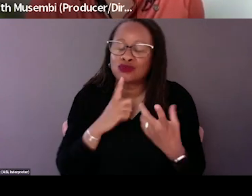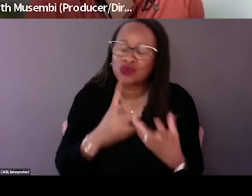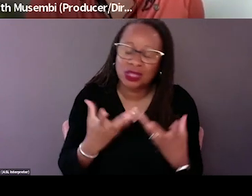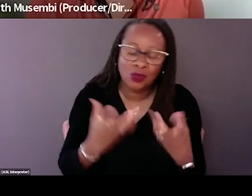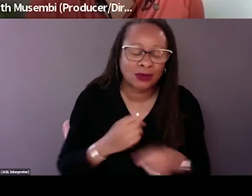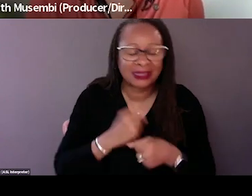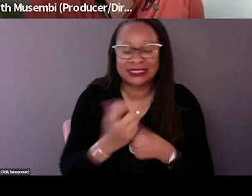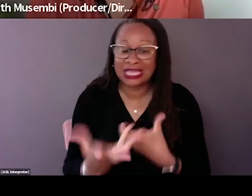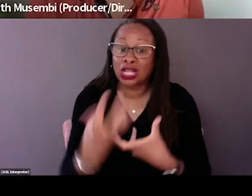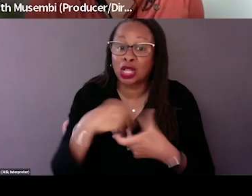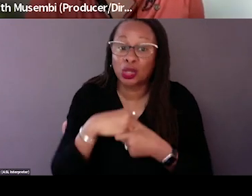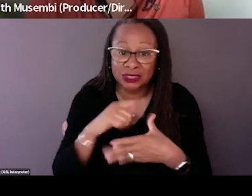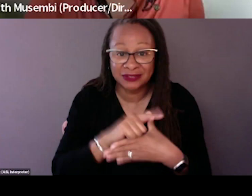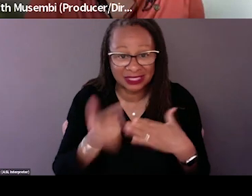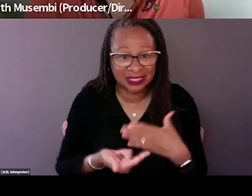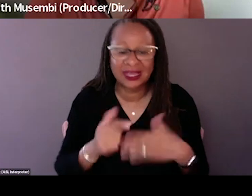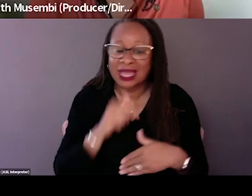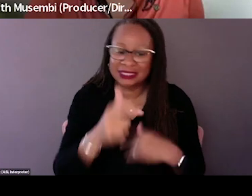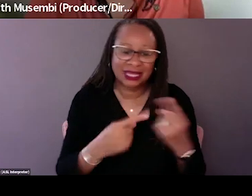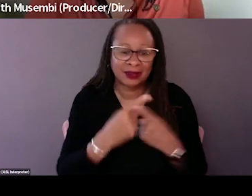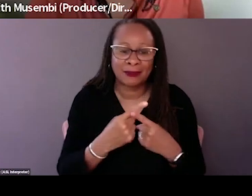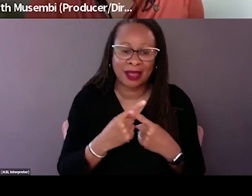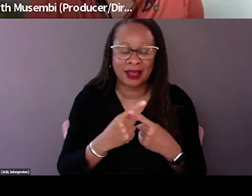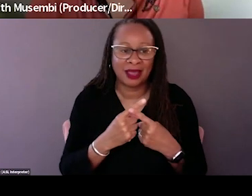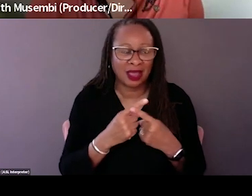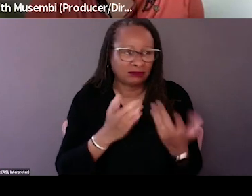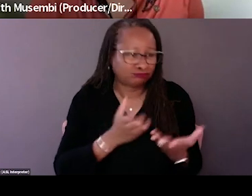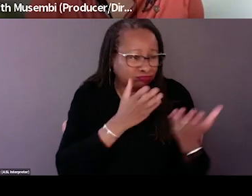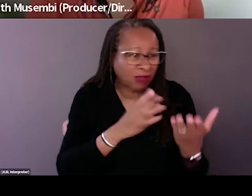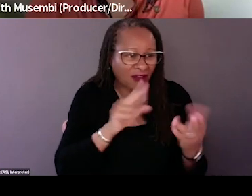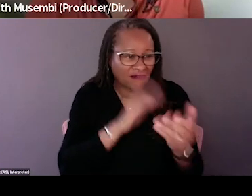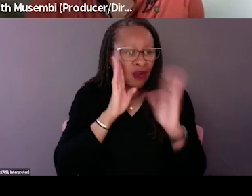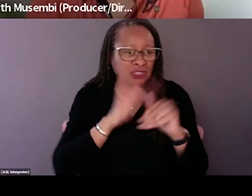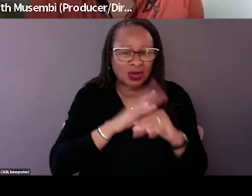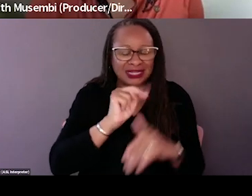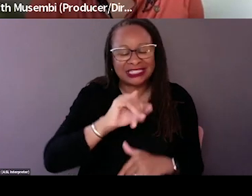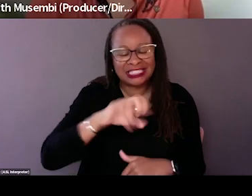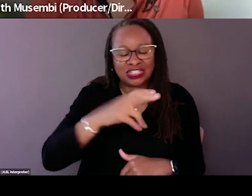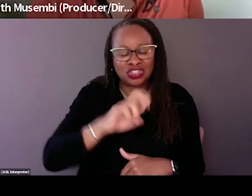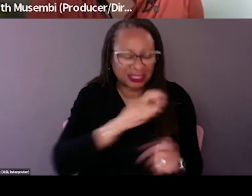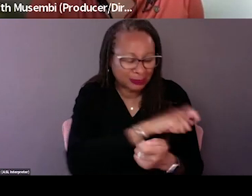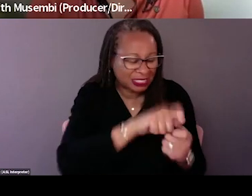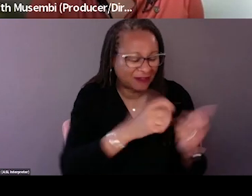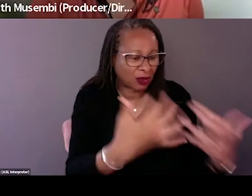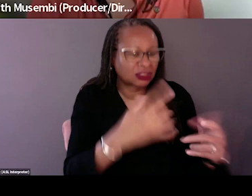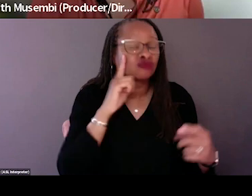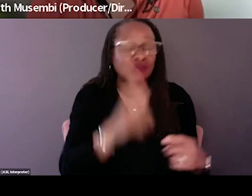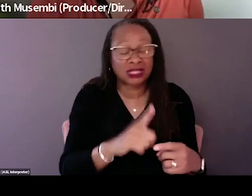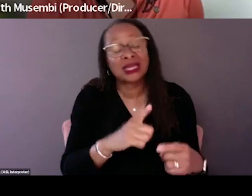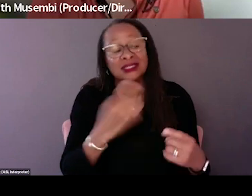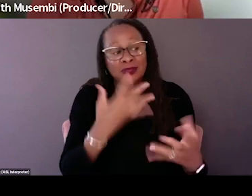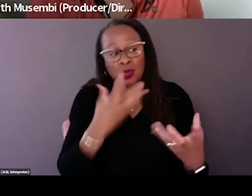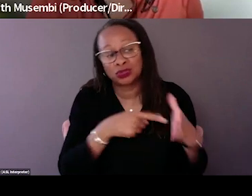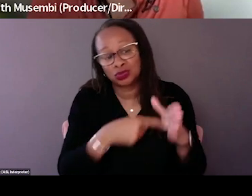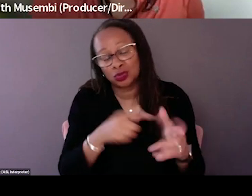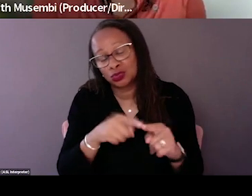series. This isn't about catering to a niche audience. This should feel inclusive for everybody. And I think the sort of styling of the